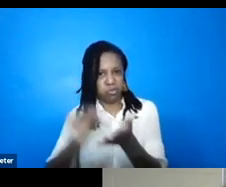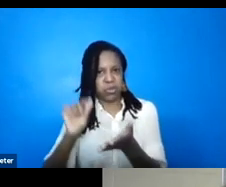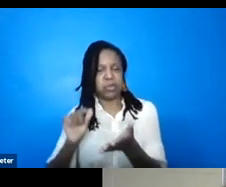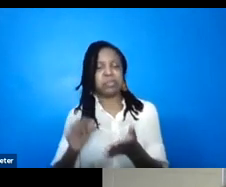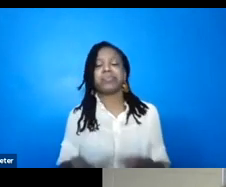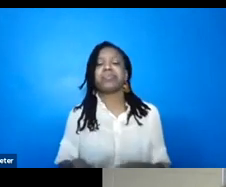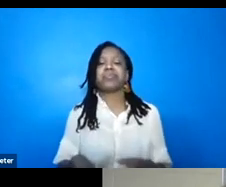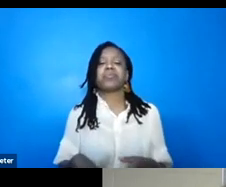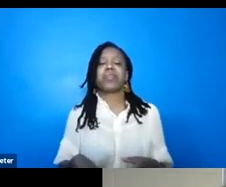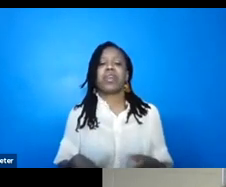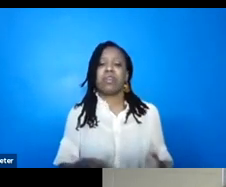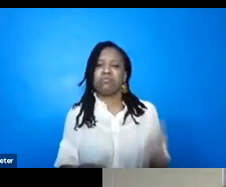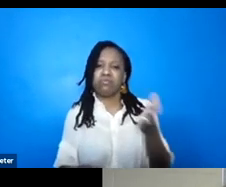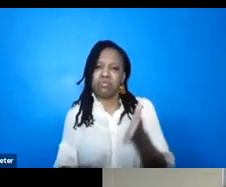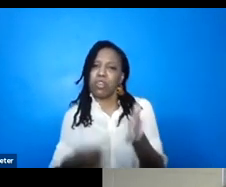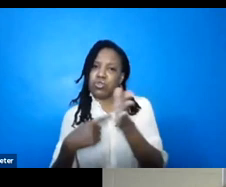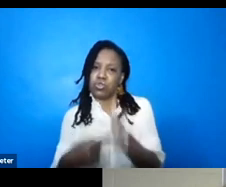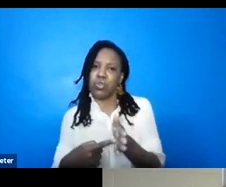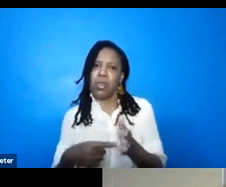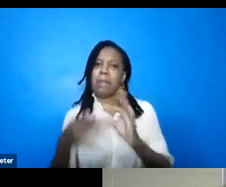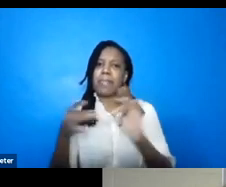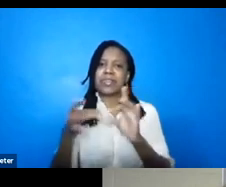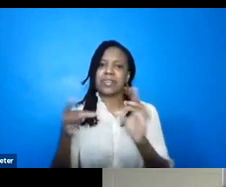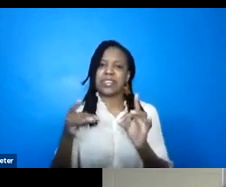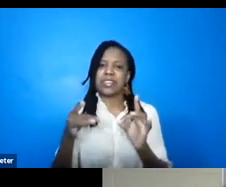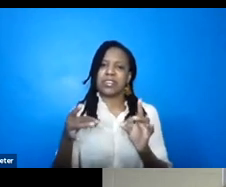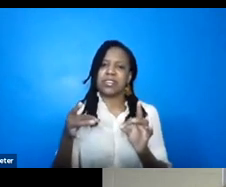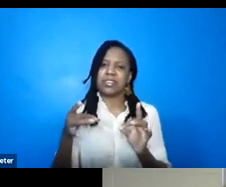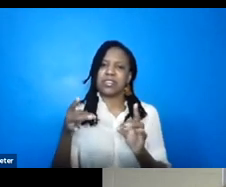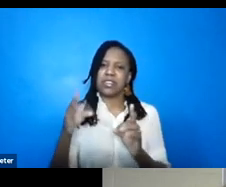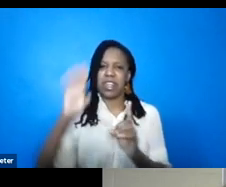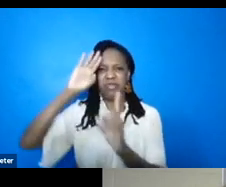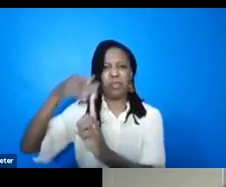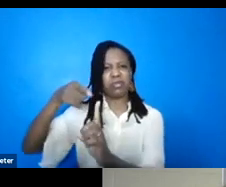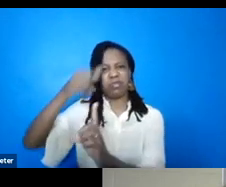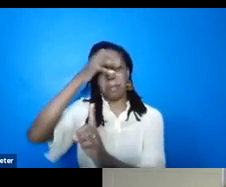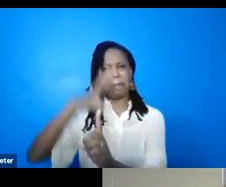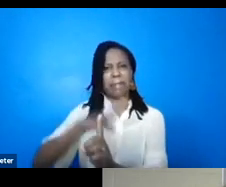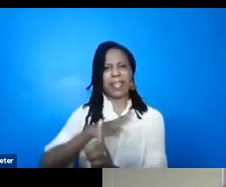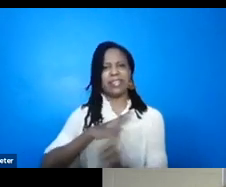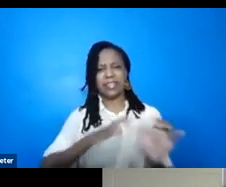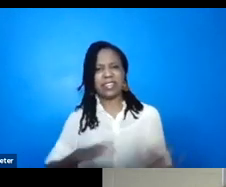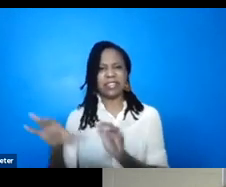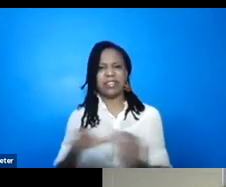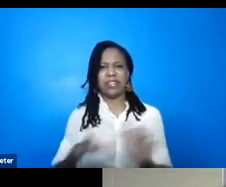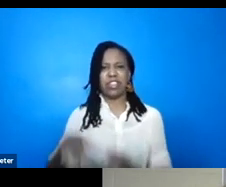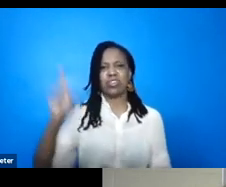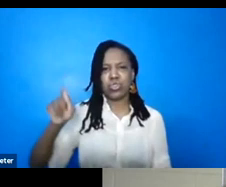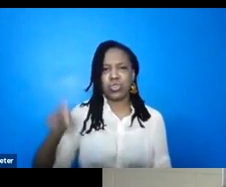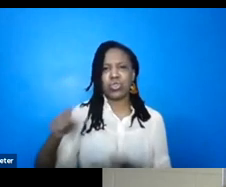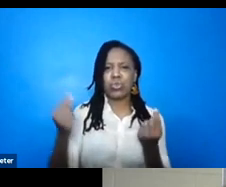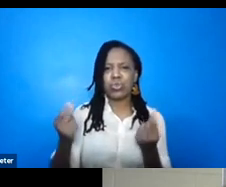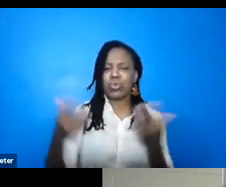through this list of songs that they love, they start seeing that these songs that they're repeating every day, that they're